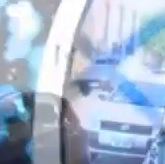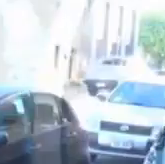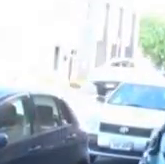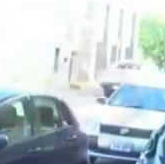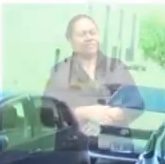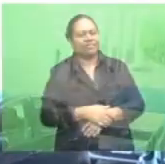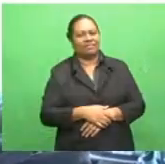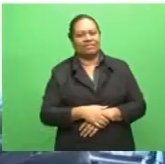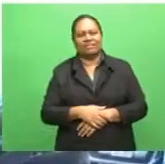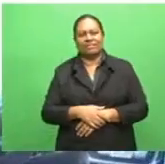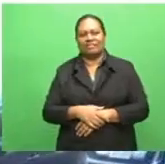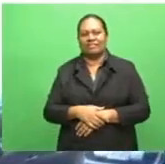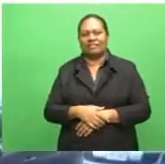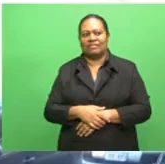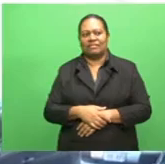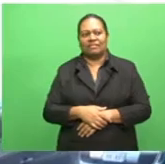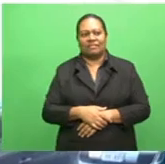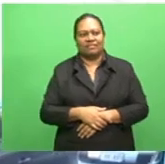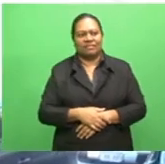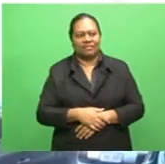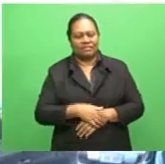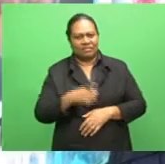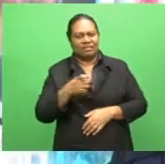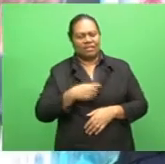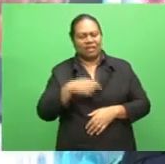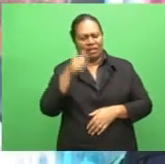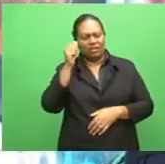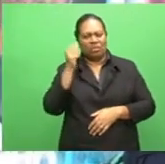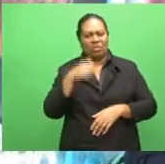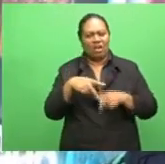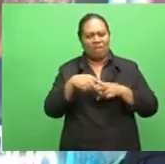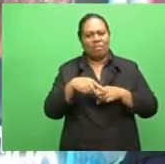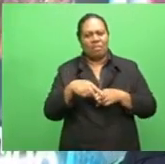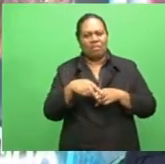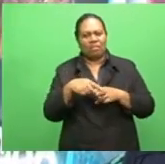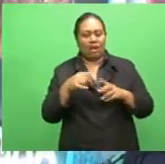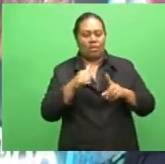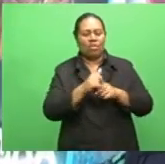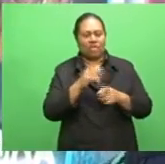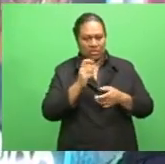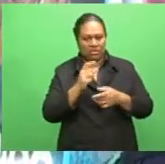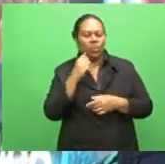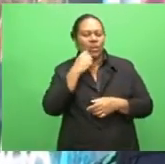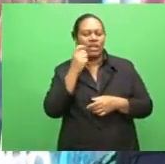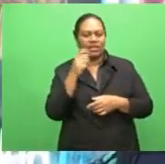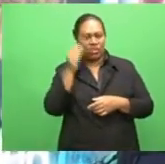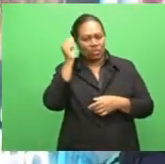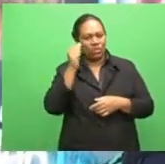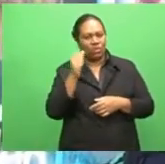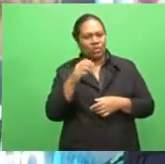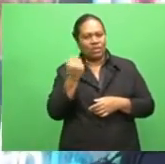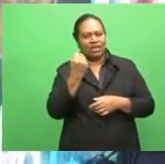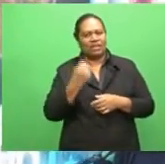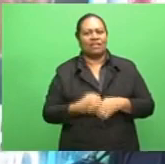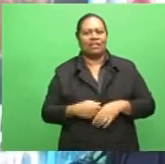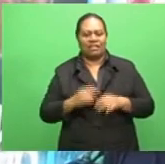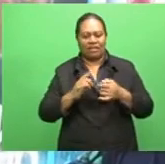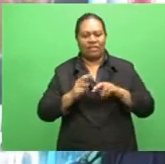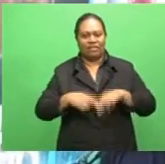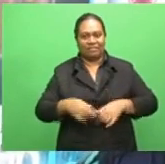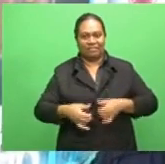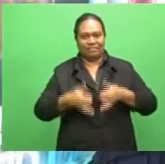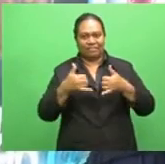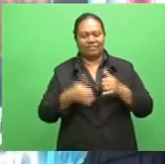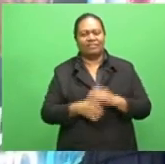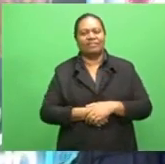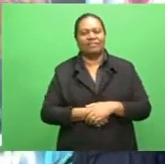No, I wasn't expecting Namosi to win. I didn't expect Namosi to win the Fairbrother Trophy against